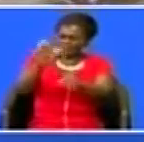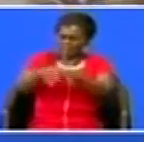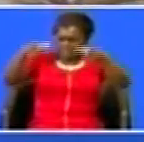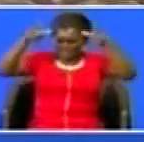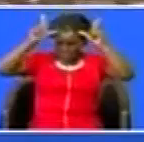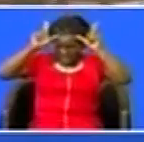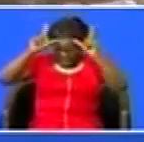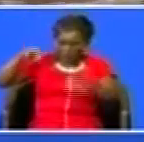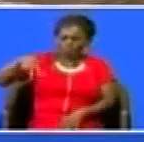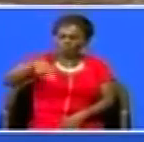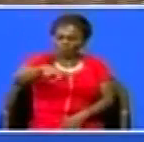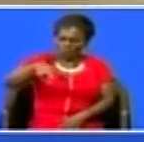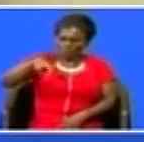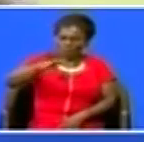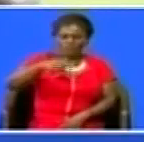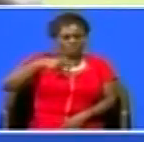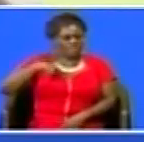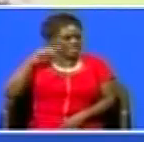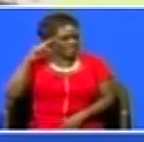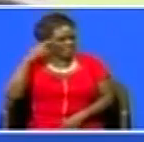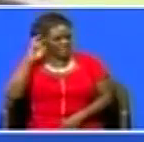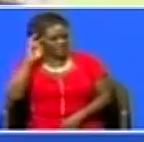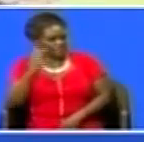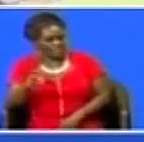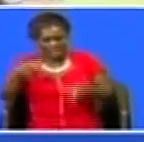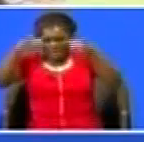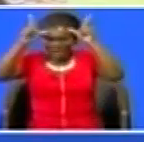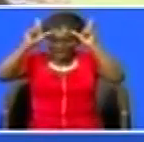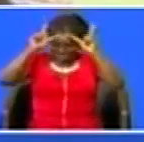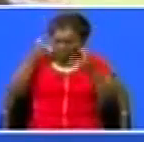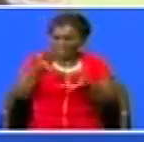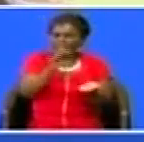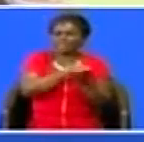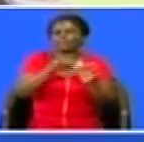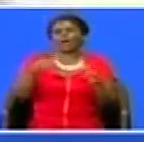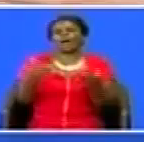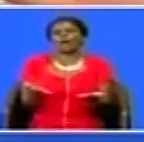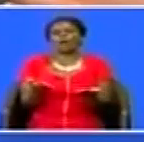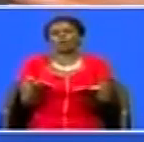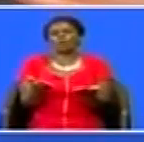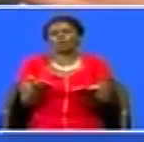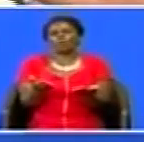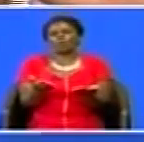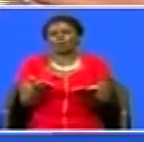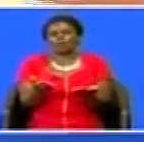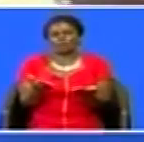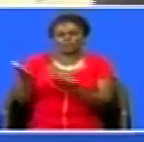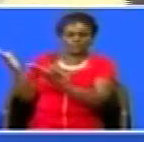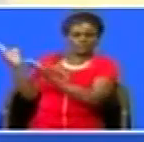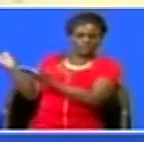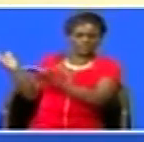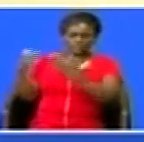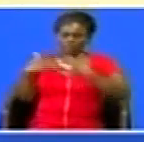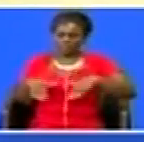the compound. I am then led to this metallic crush where this cow is confined. And here, Greg Onyango, an embryo